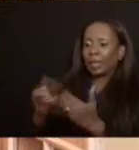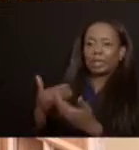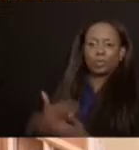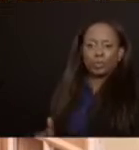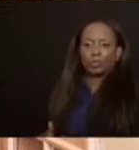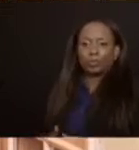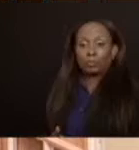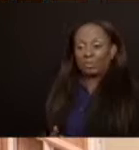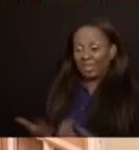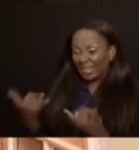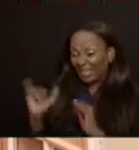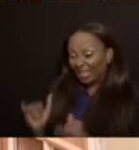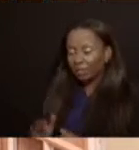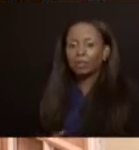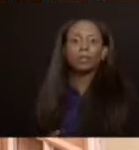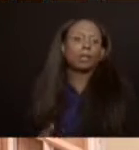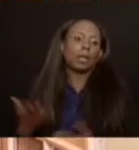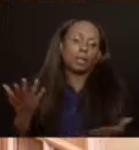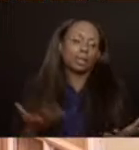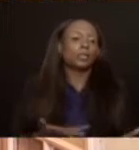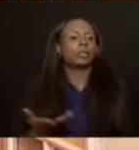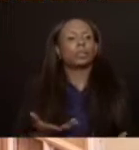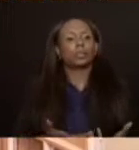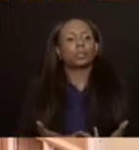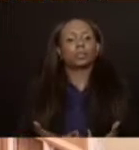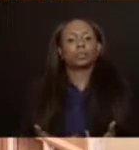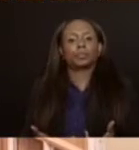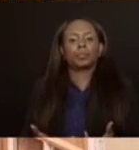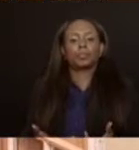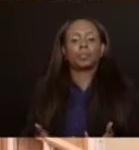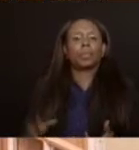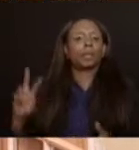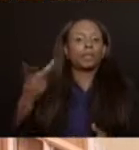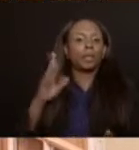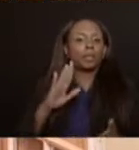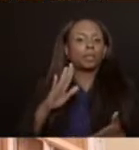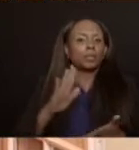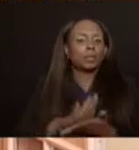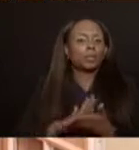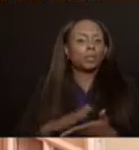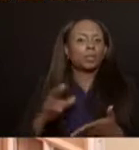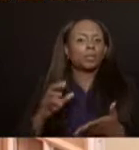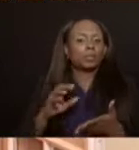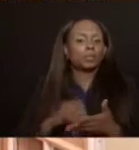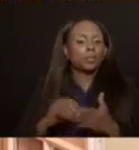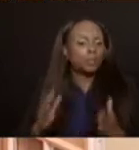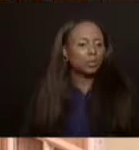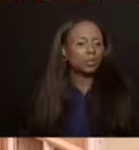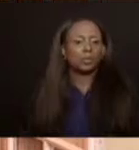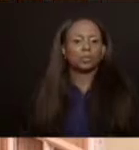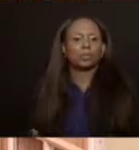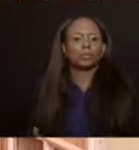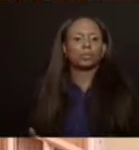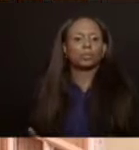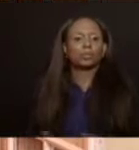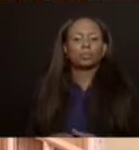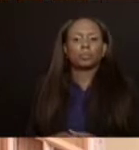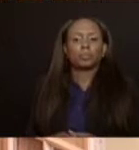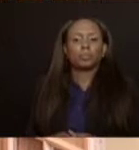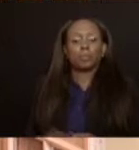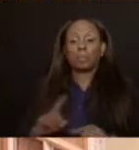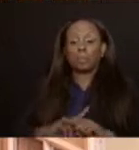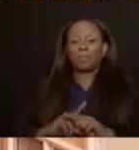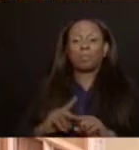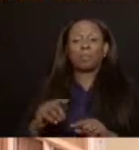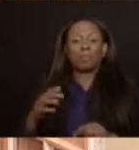that includes people 12 and older. So that includes your secondary school students. As it relates to persons between babies